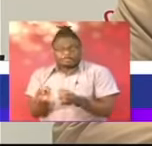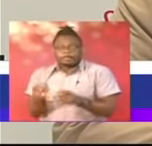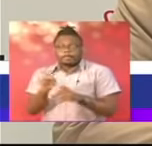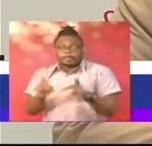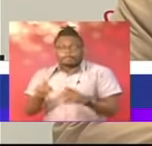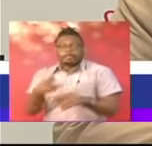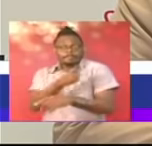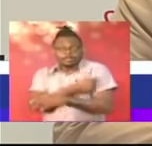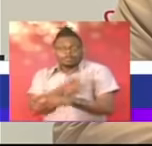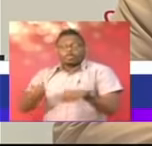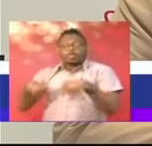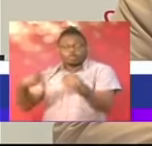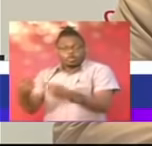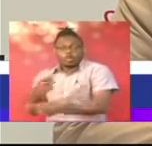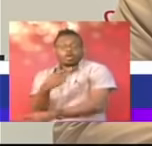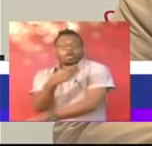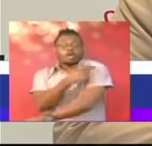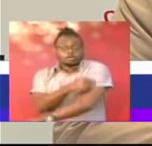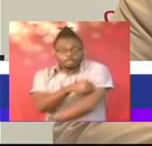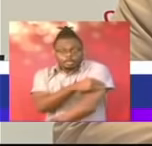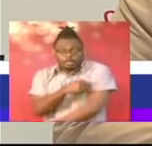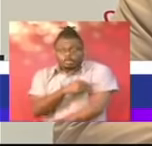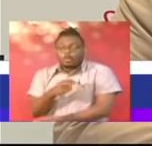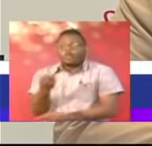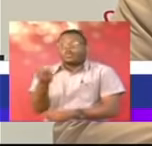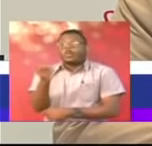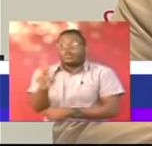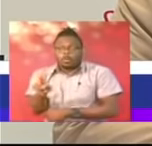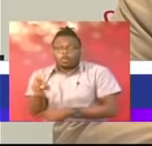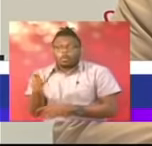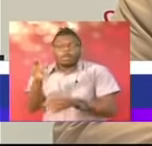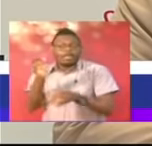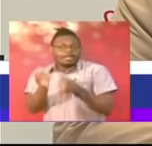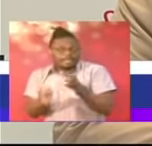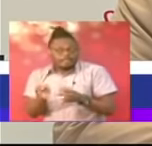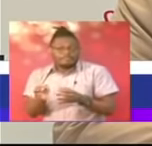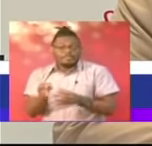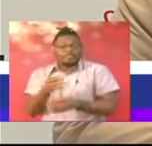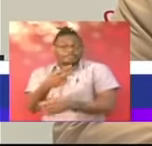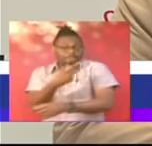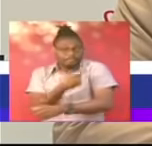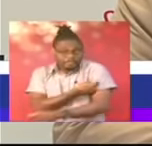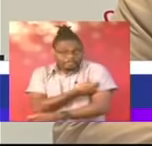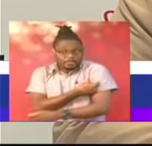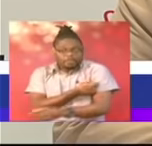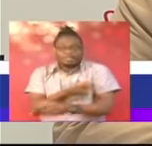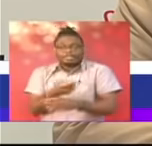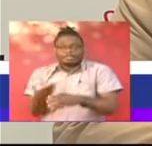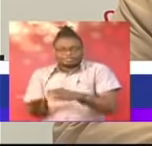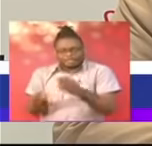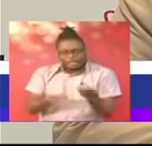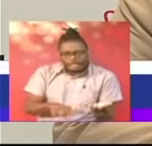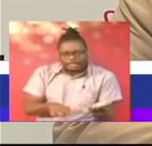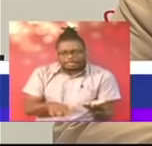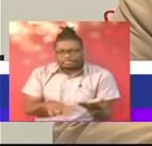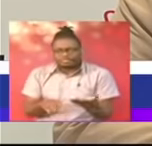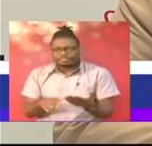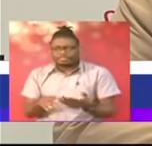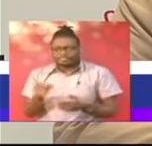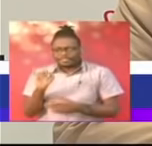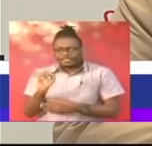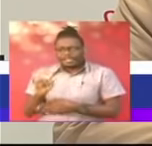not, whether we're seeing those new cases resulting in the same or a higher or a lower proportion of deaths from